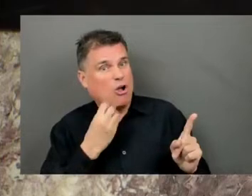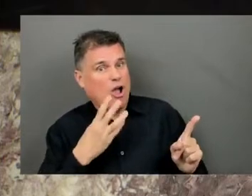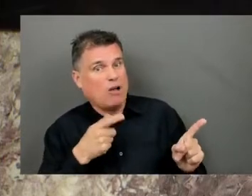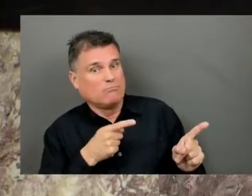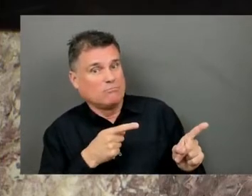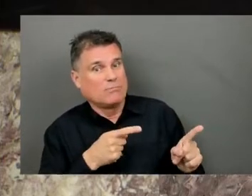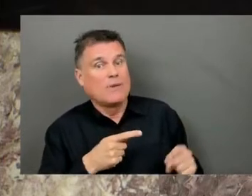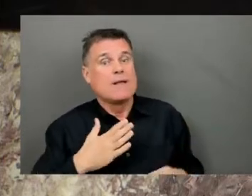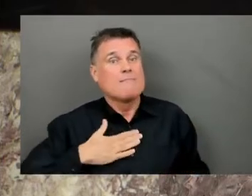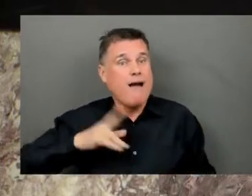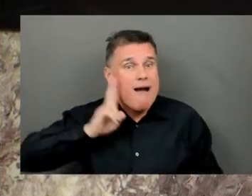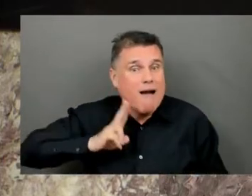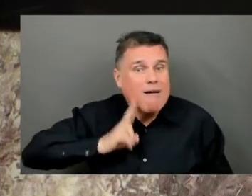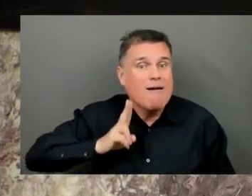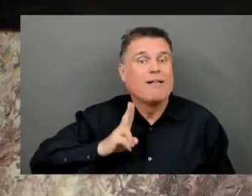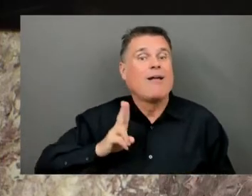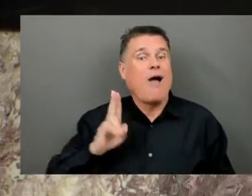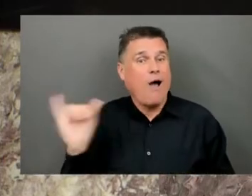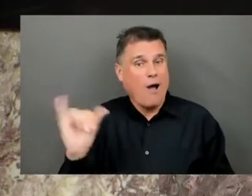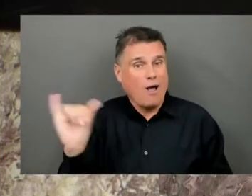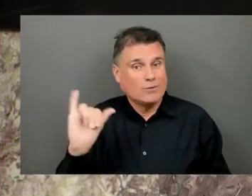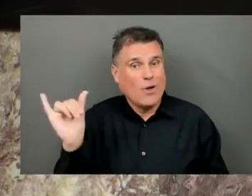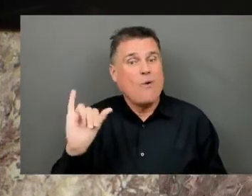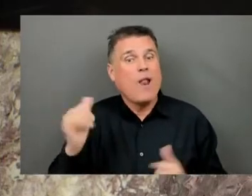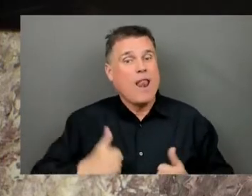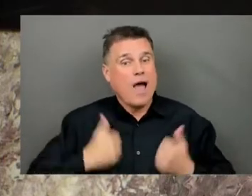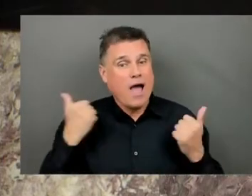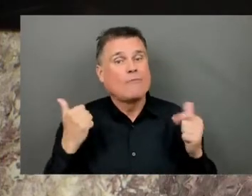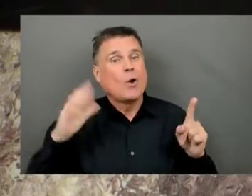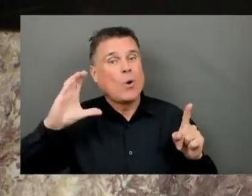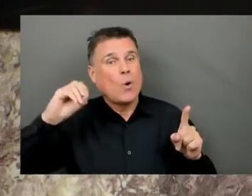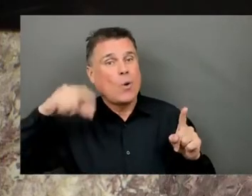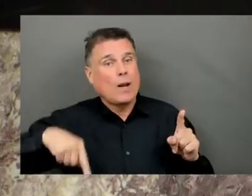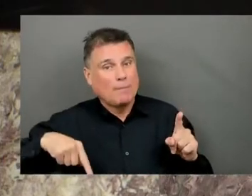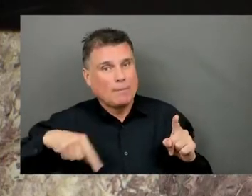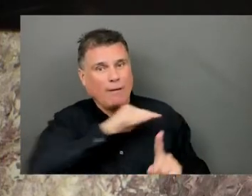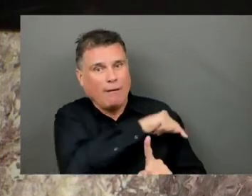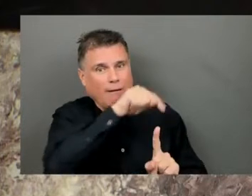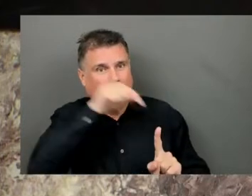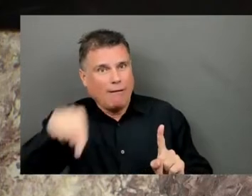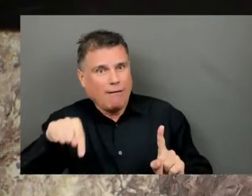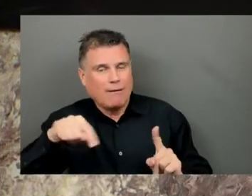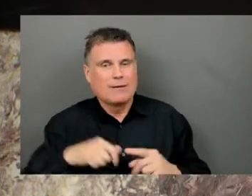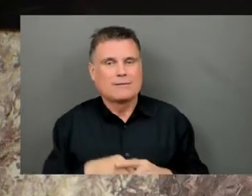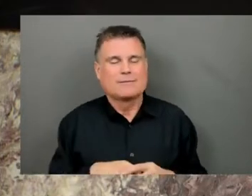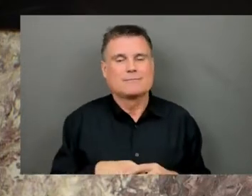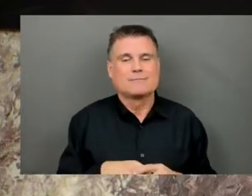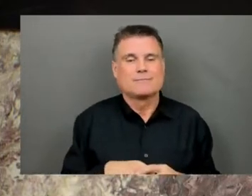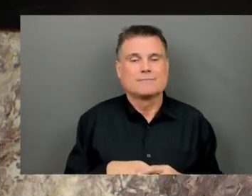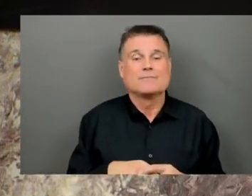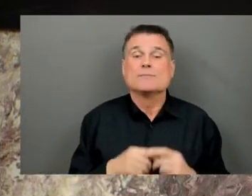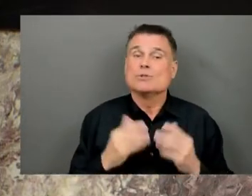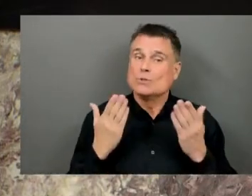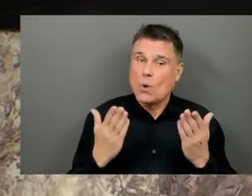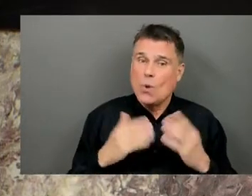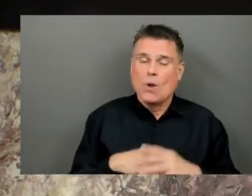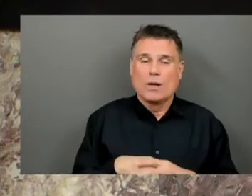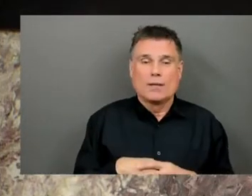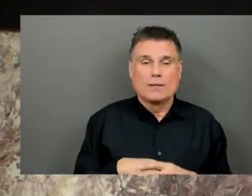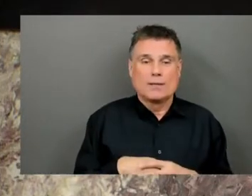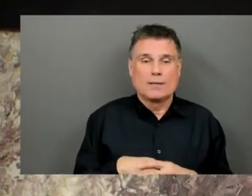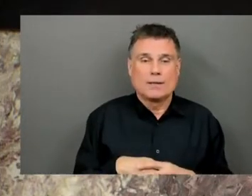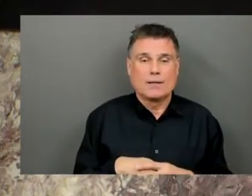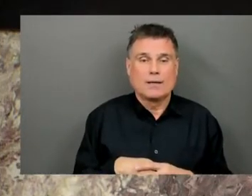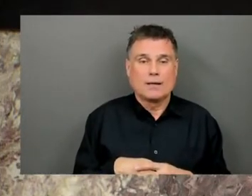Singh, was one of the last commanders of that unit. Following this initial visit, a second contingent of Punjabi soldiers visited BC in celebration